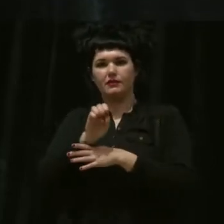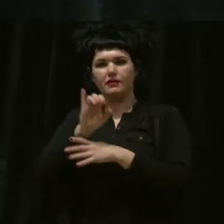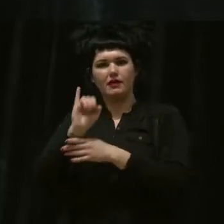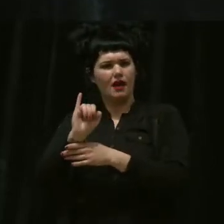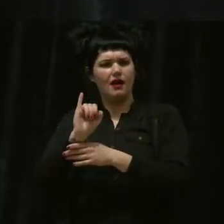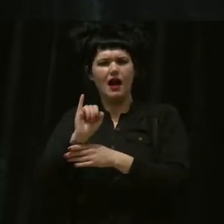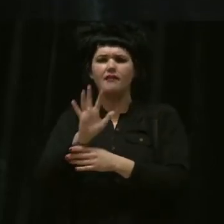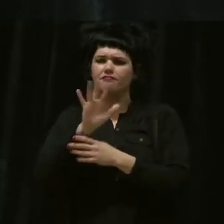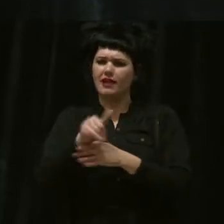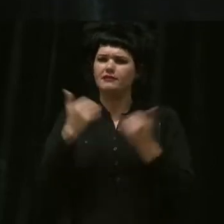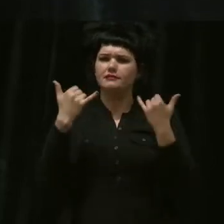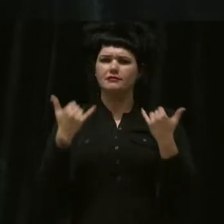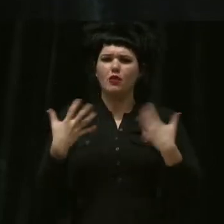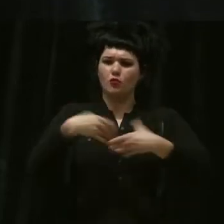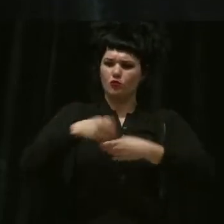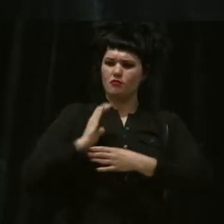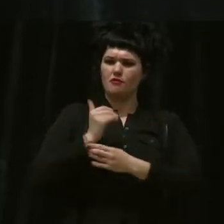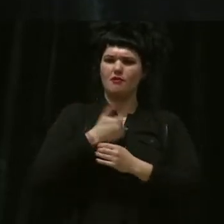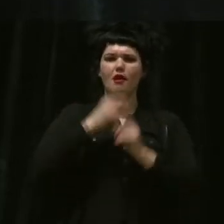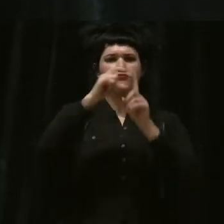regular lexicon of the university.